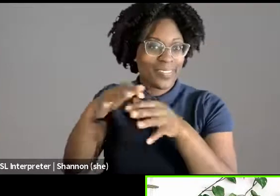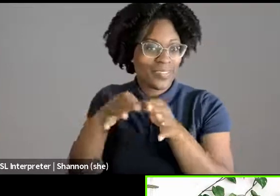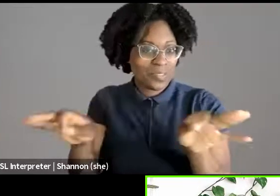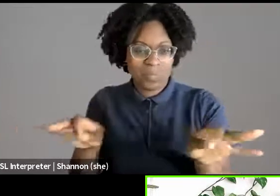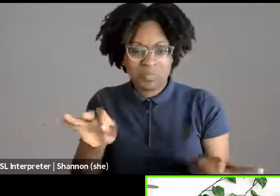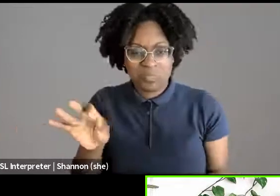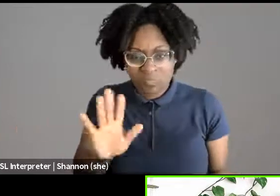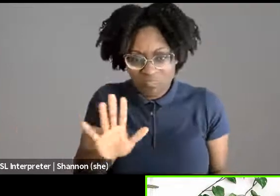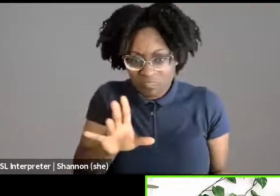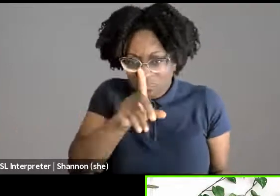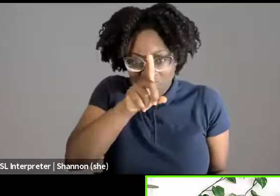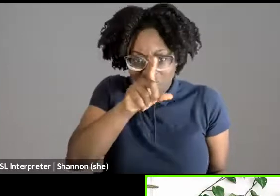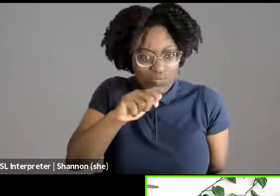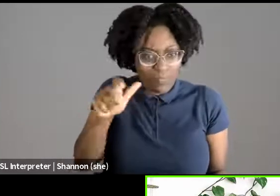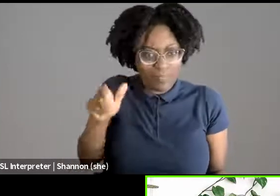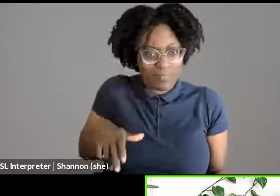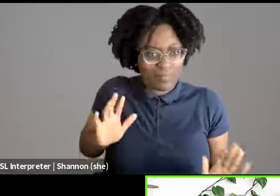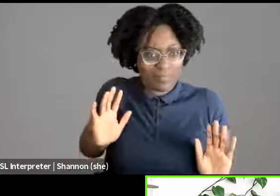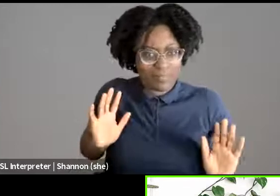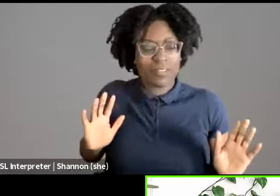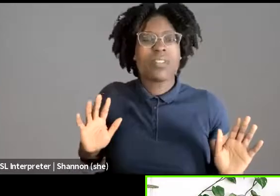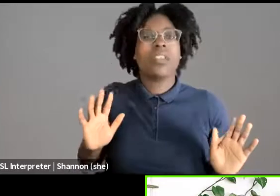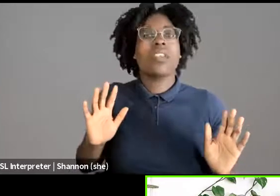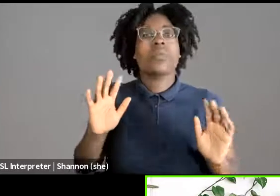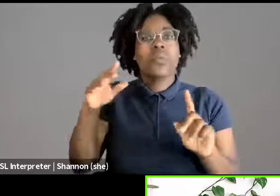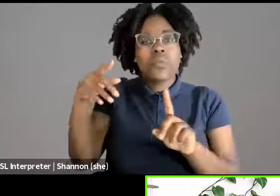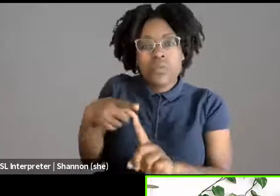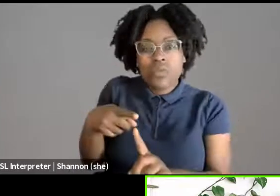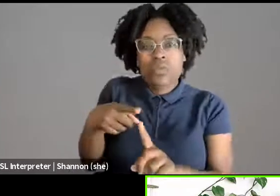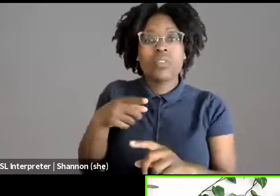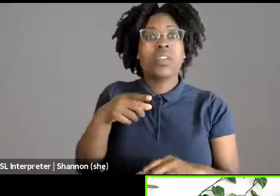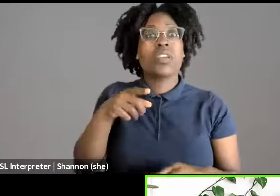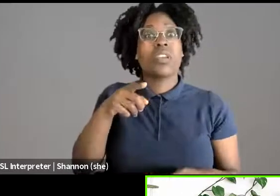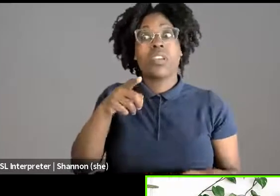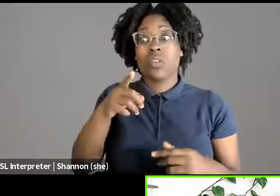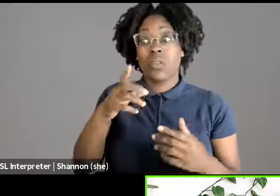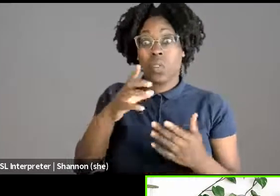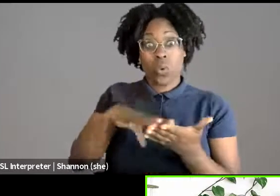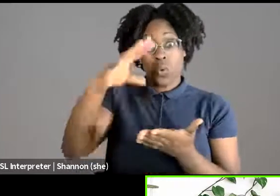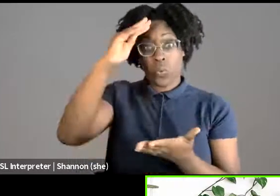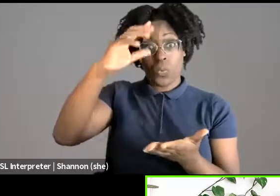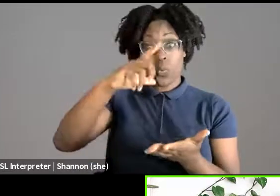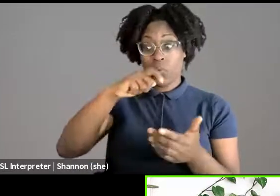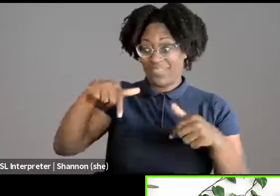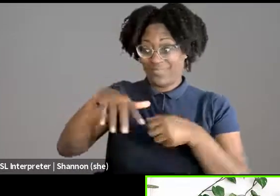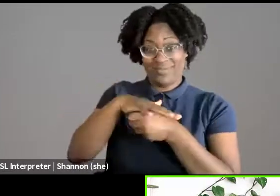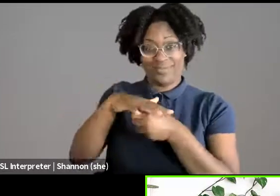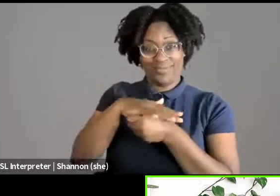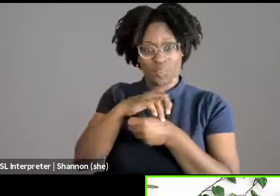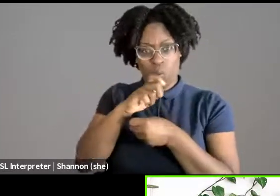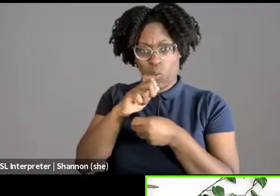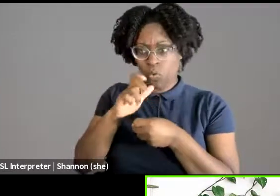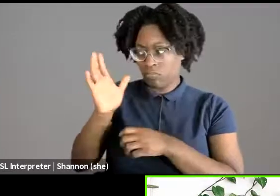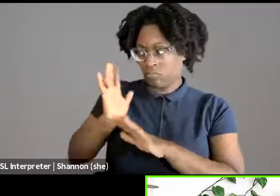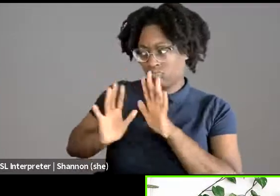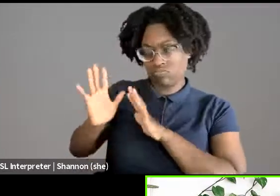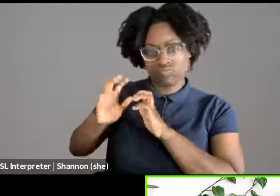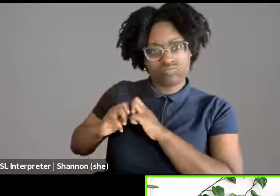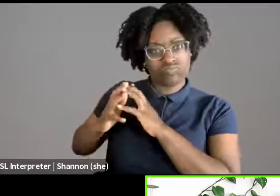to the people whose lands you're on, to name them, and to build that accountable relationship with them, to support them in some